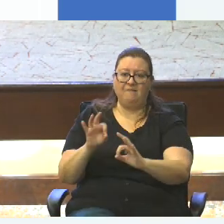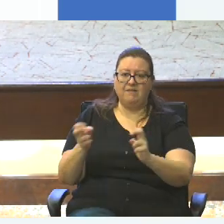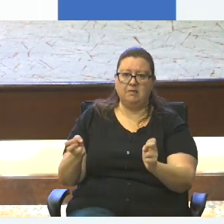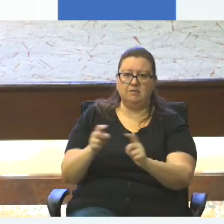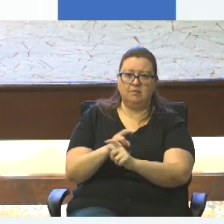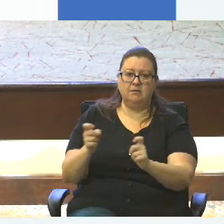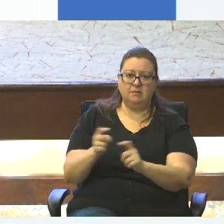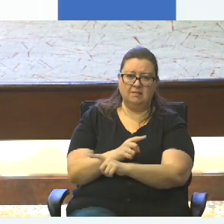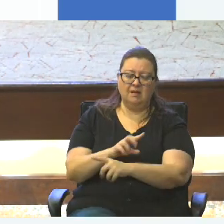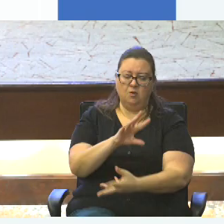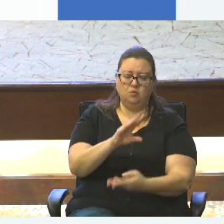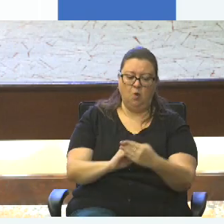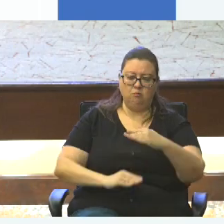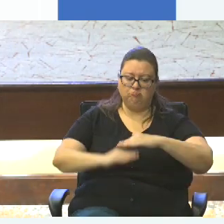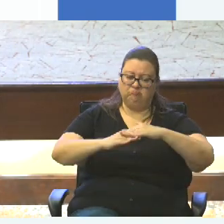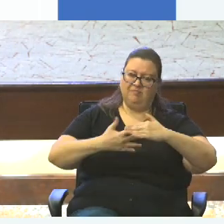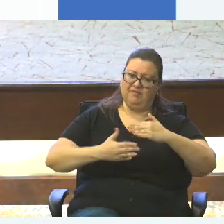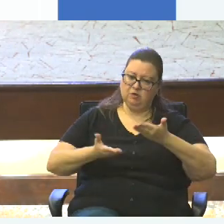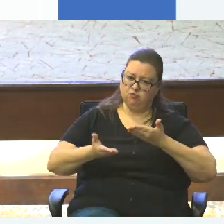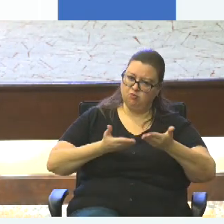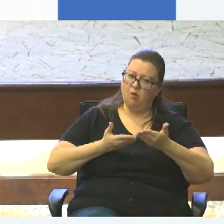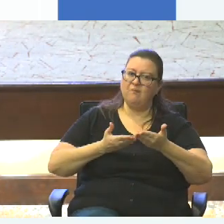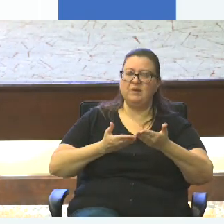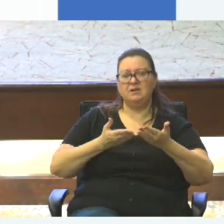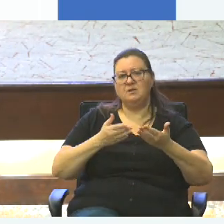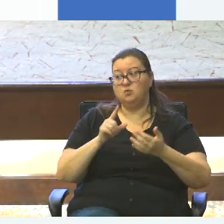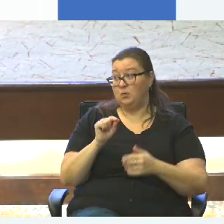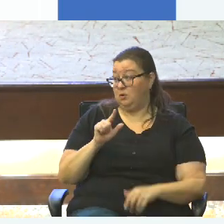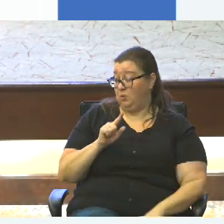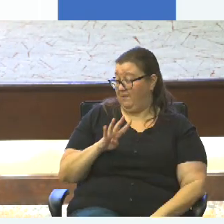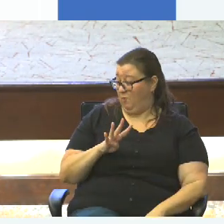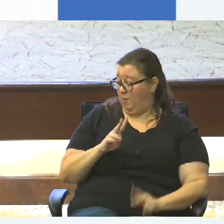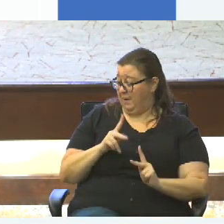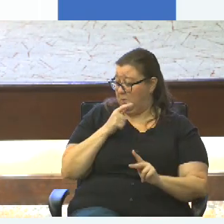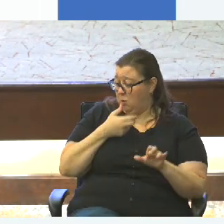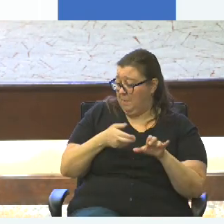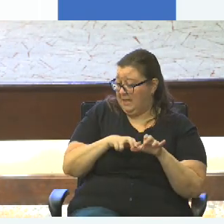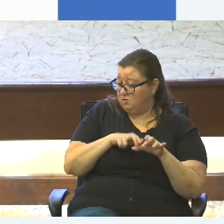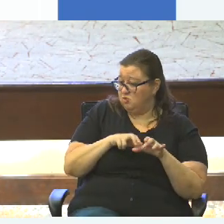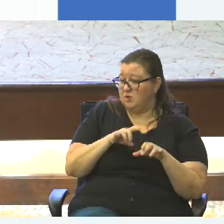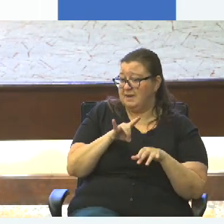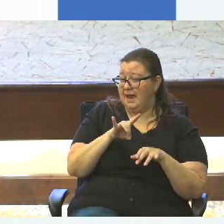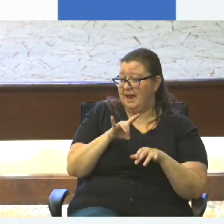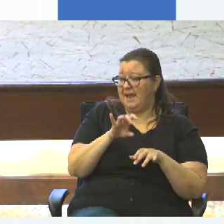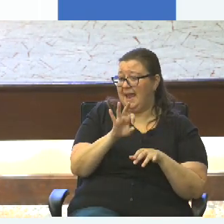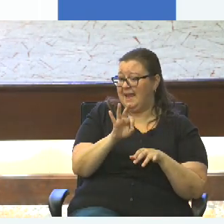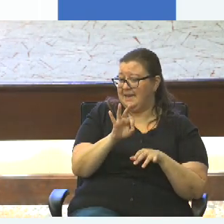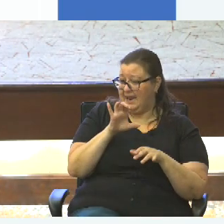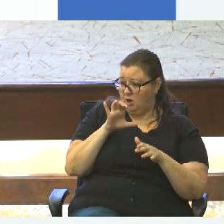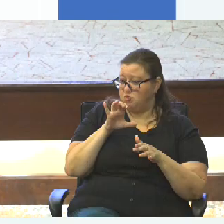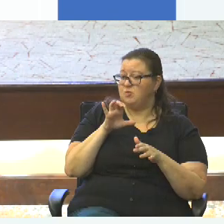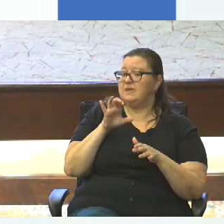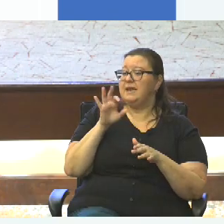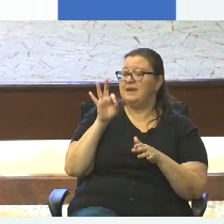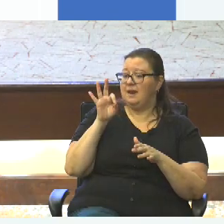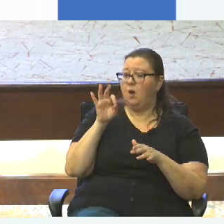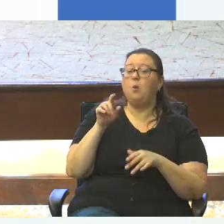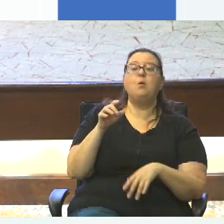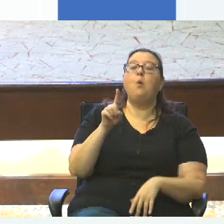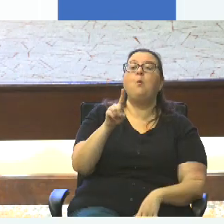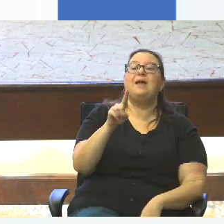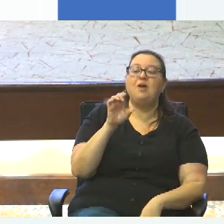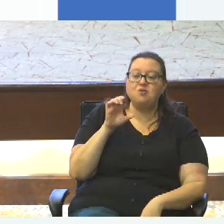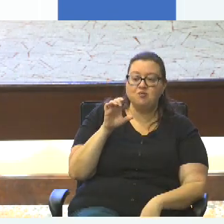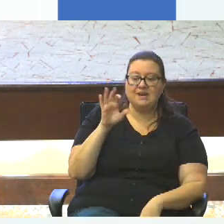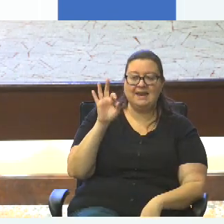of passengers that were actually served at the airport in 2024 was actually about 109,000. The graphic that you're seeing in